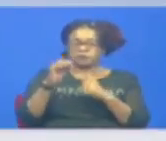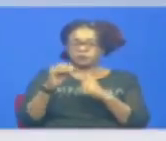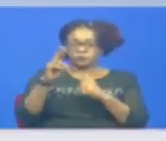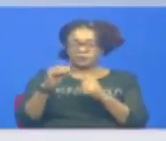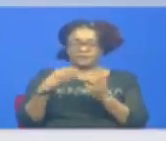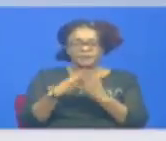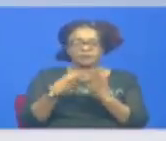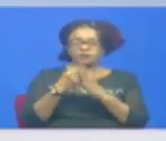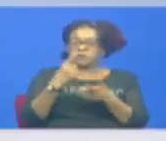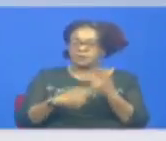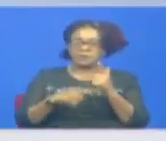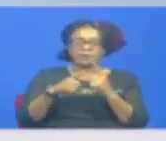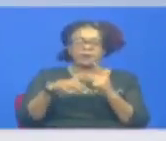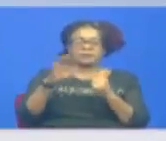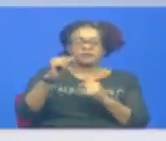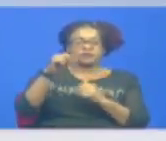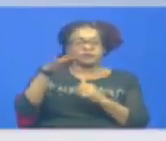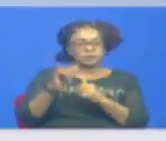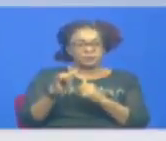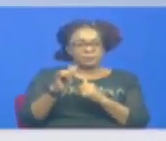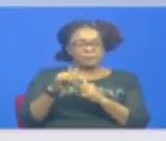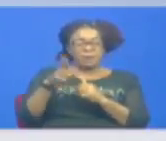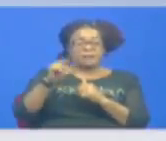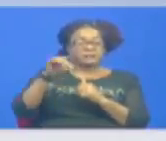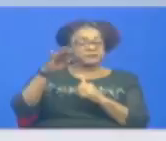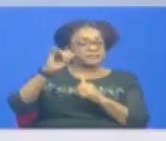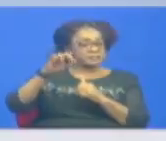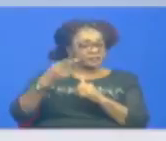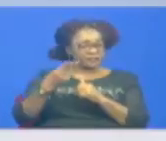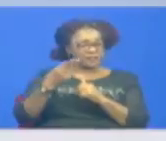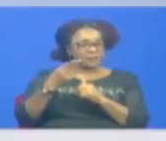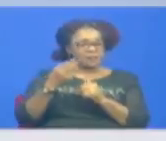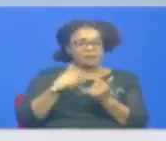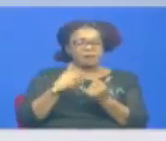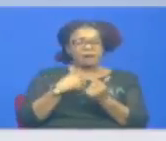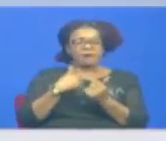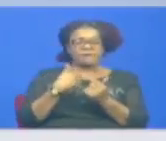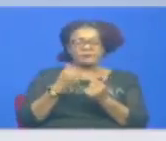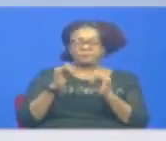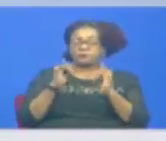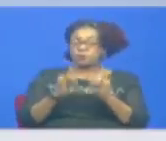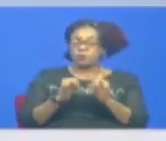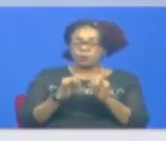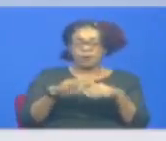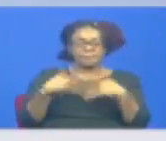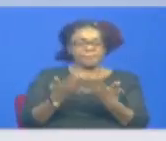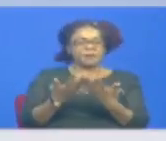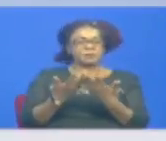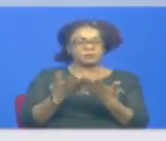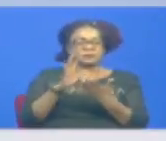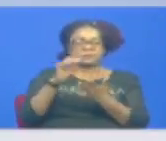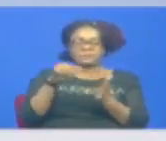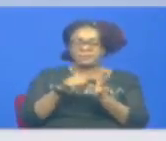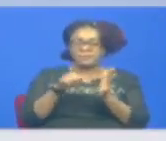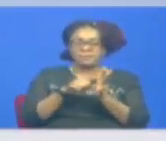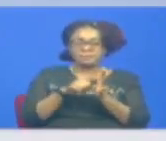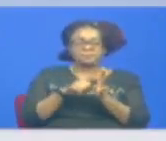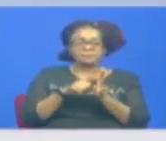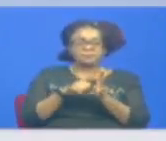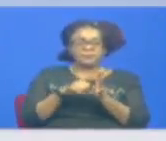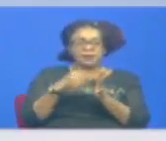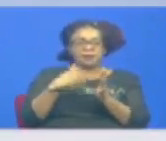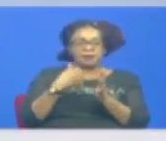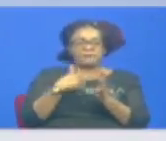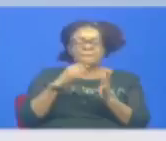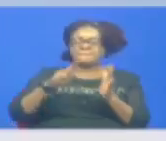financial year at the agency. NTV's Seth Olale brings the latest details in the scandal that has seen a few people get rich while